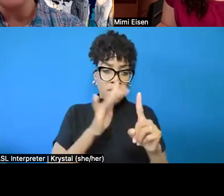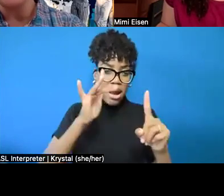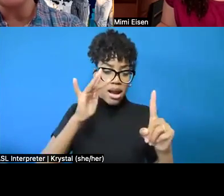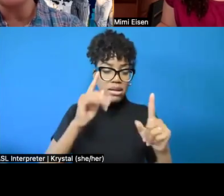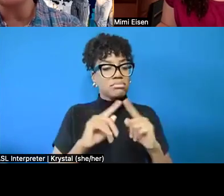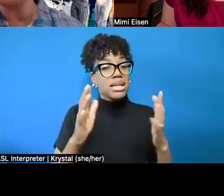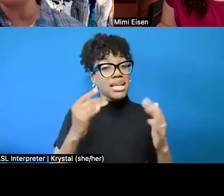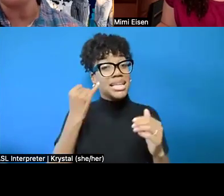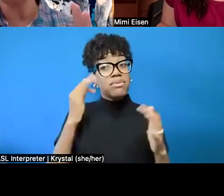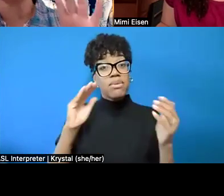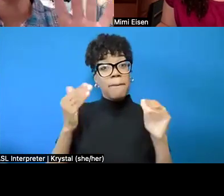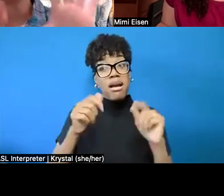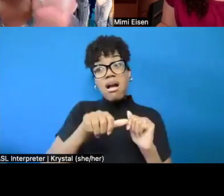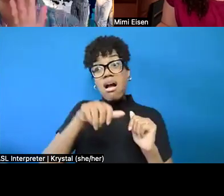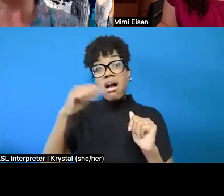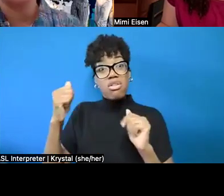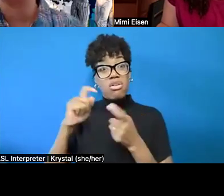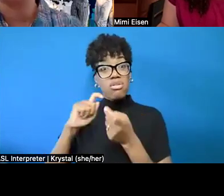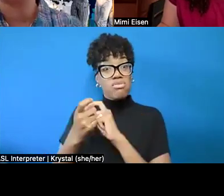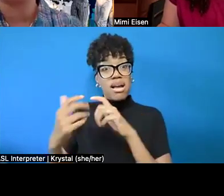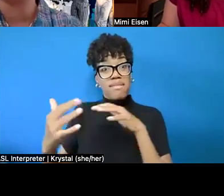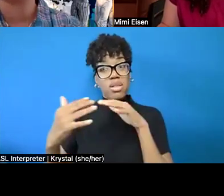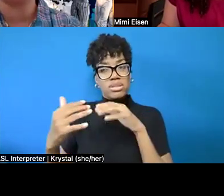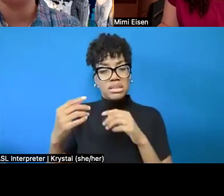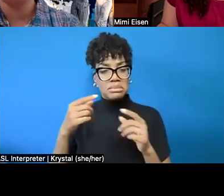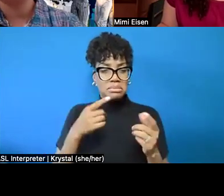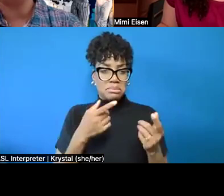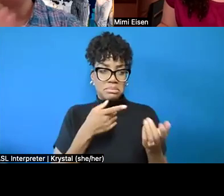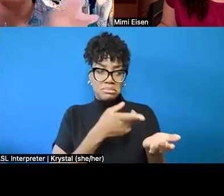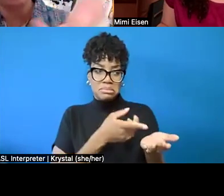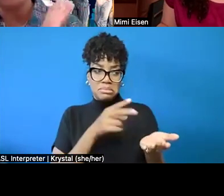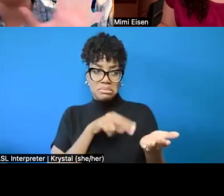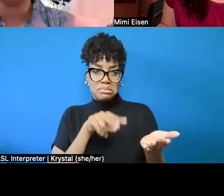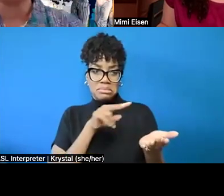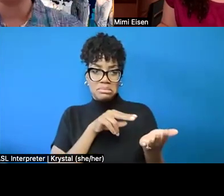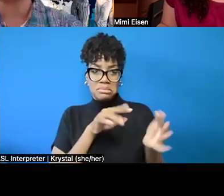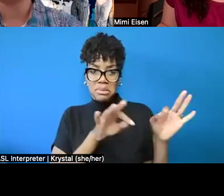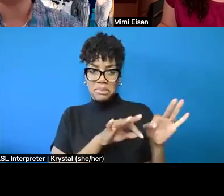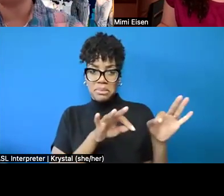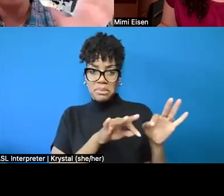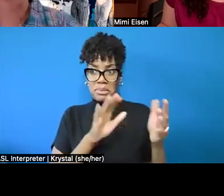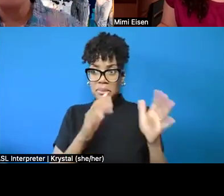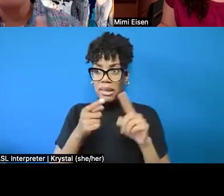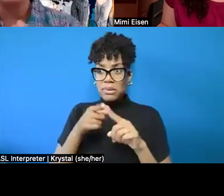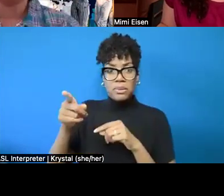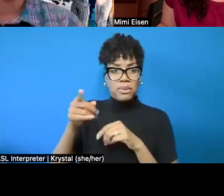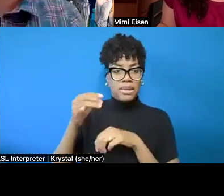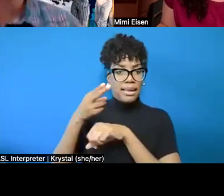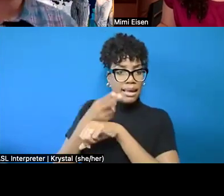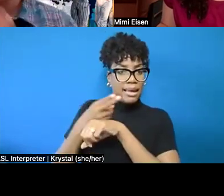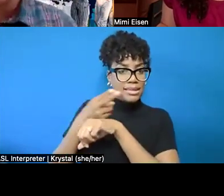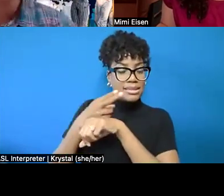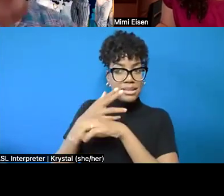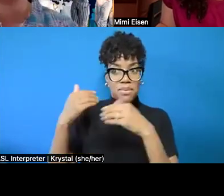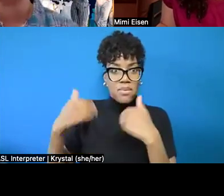And just looking at the founding documents, right? So like the Declaration that was put